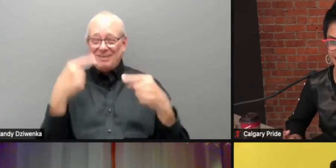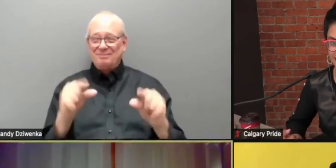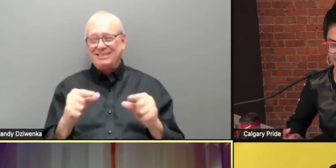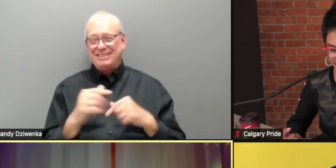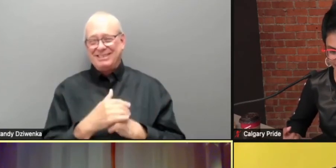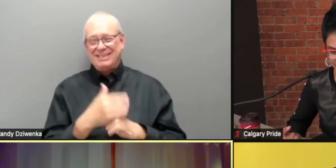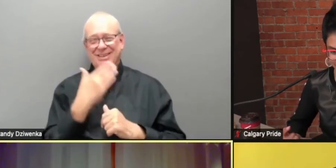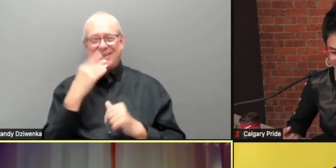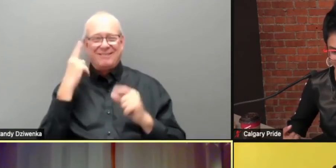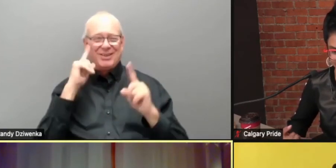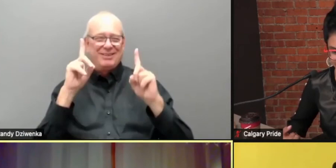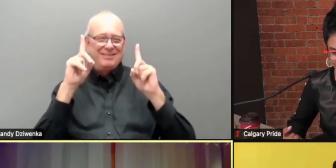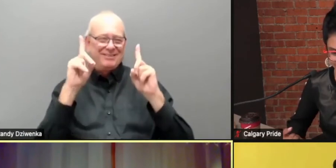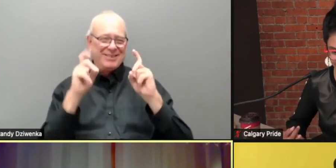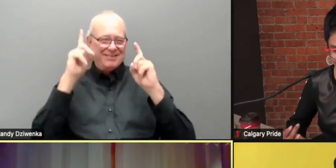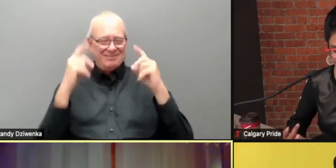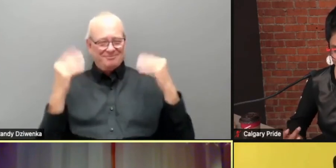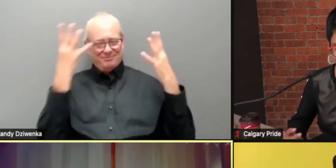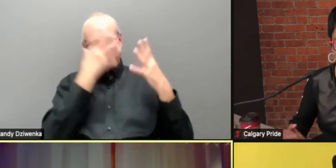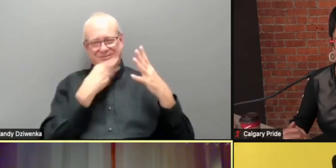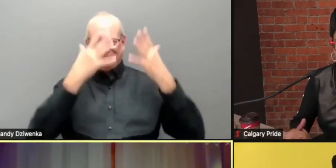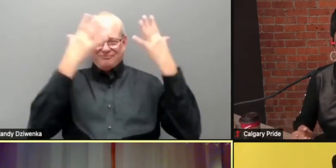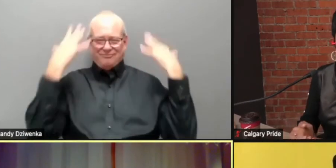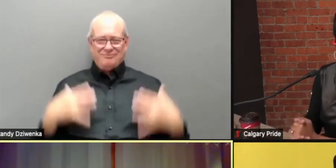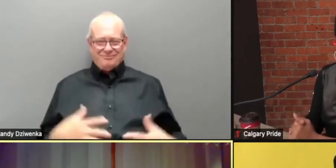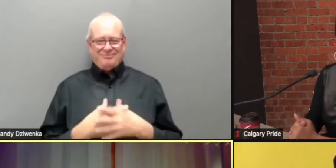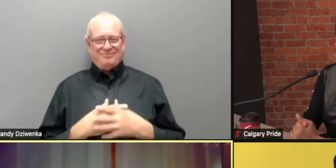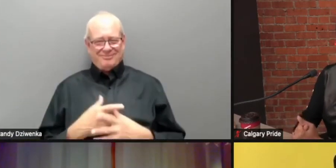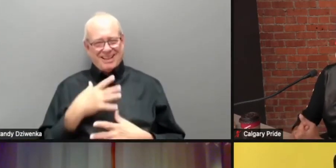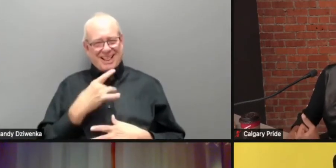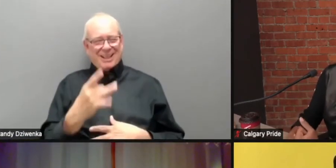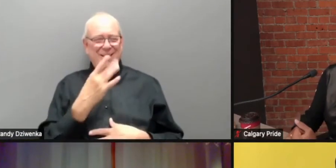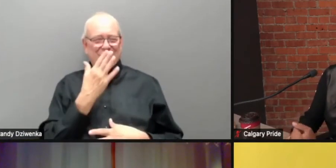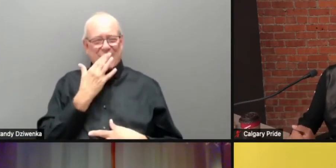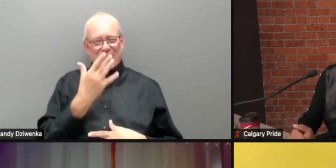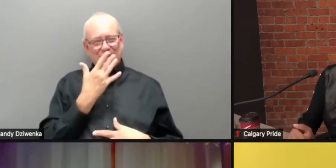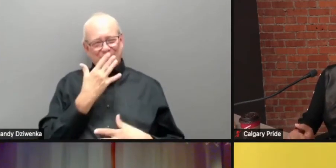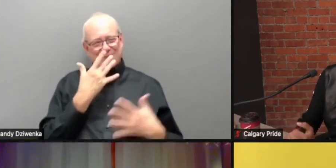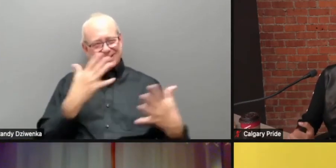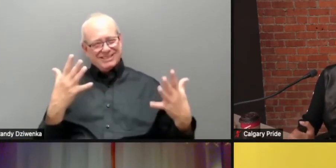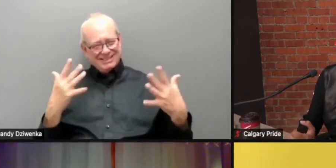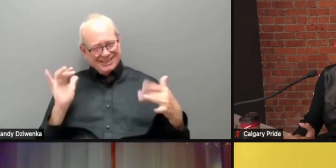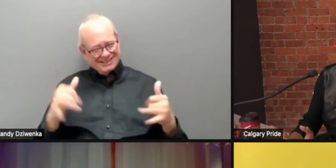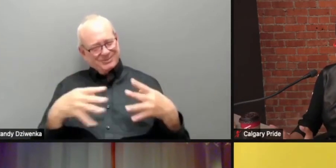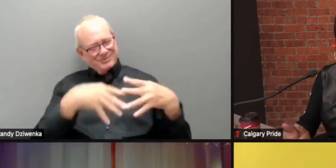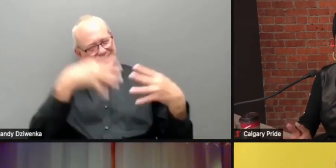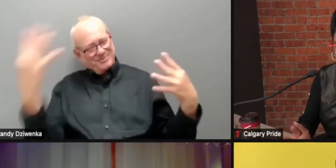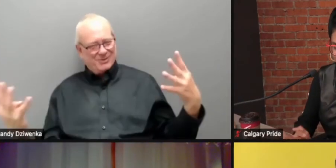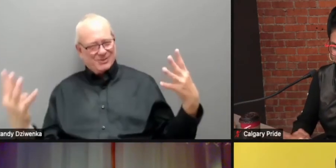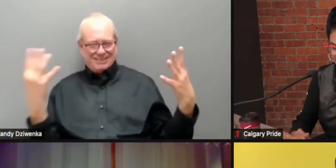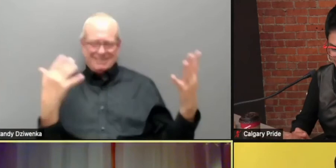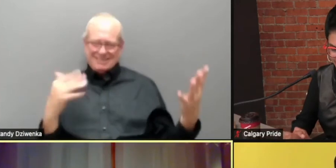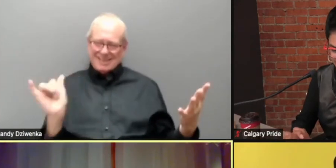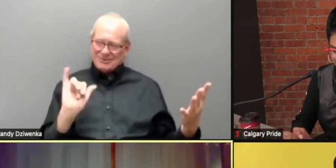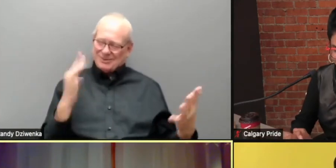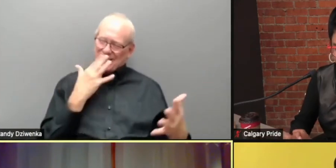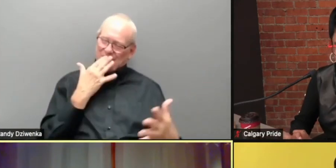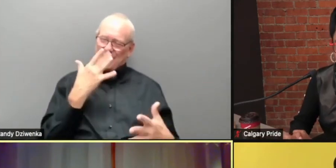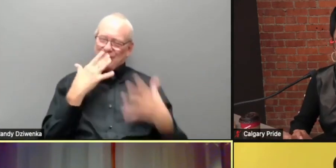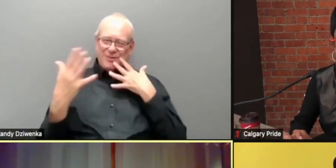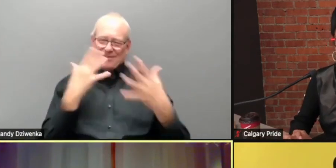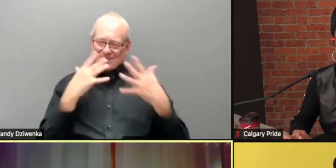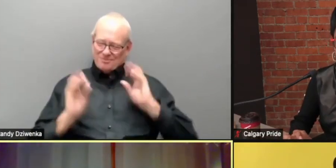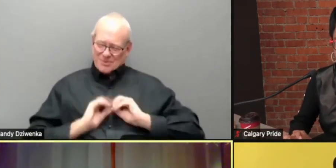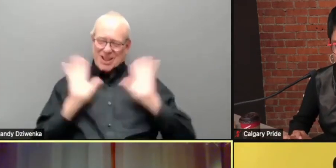I wanted to wear vibrant colors. That's what the colors of the rainbow are. So I just picked yellow. And he picked yellow because